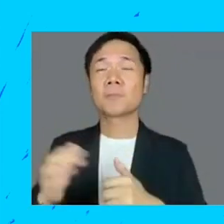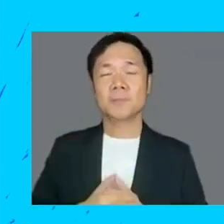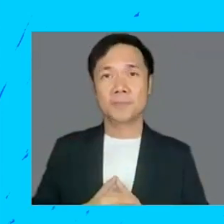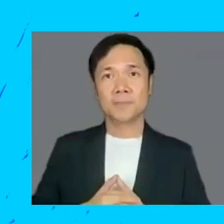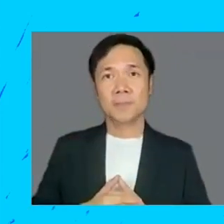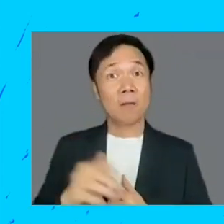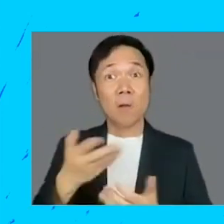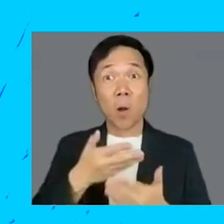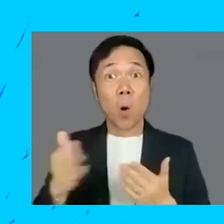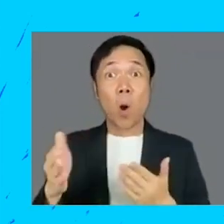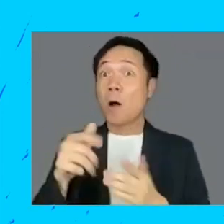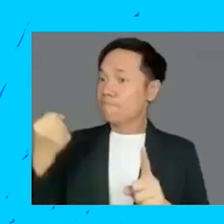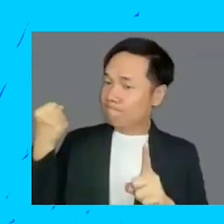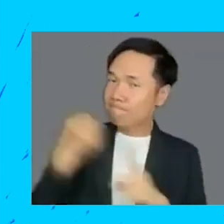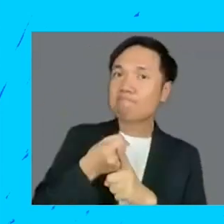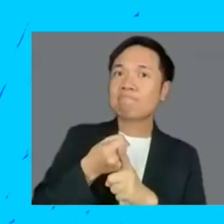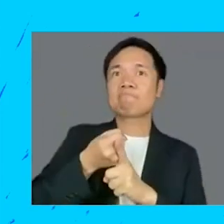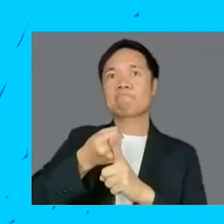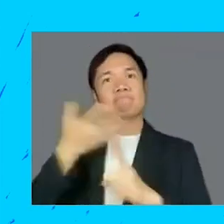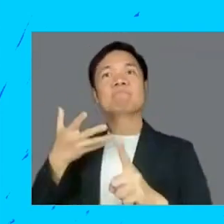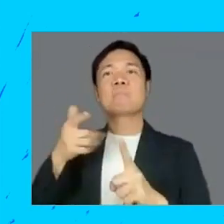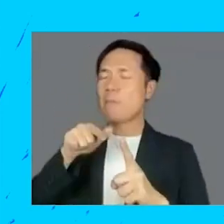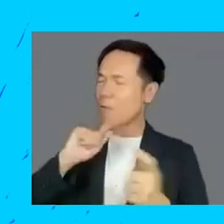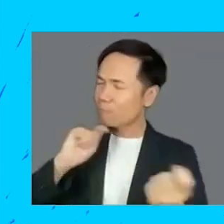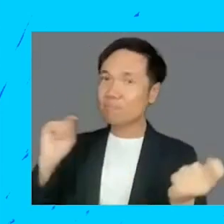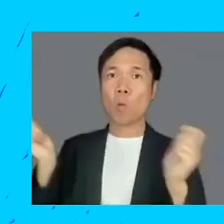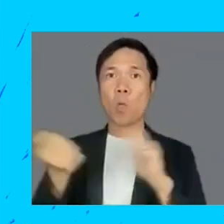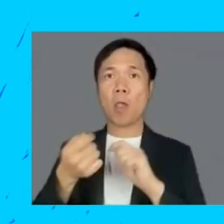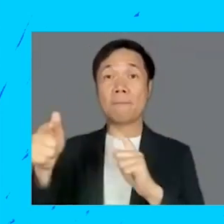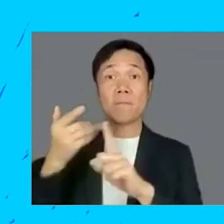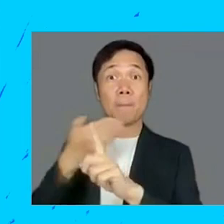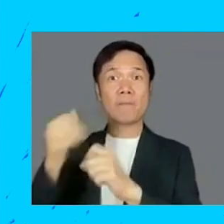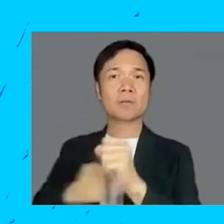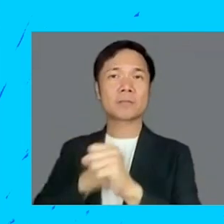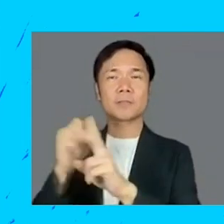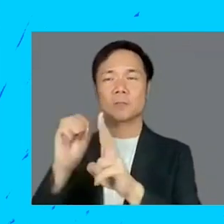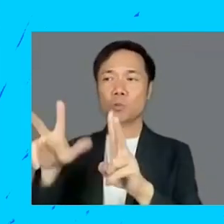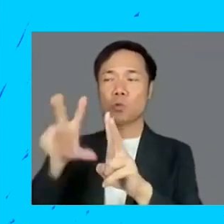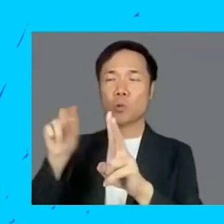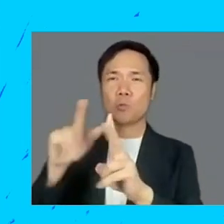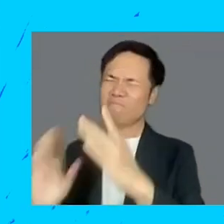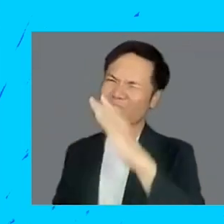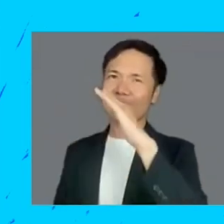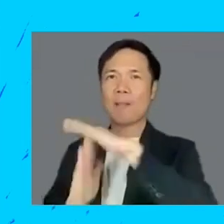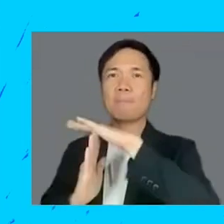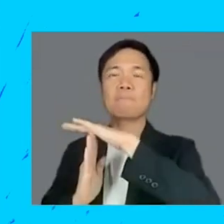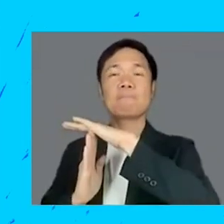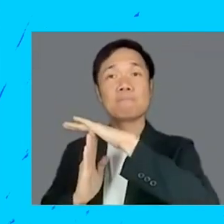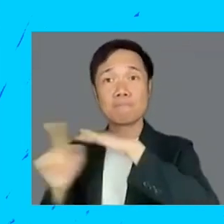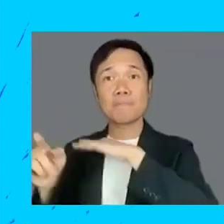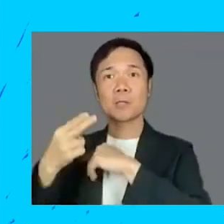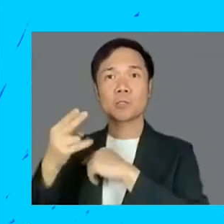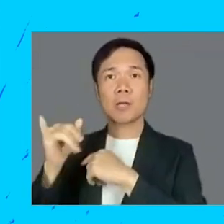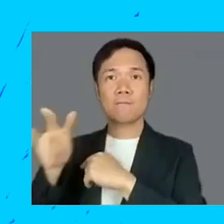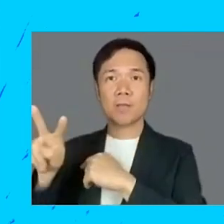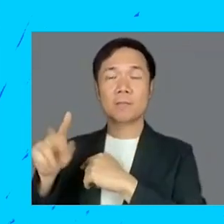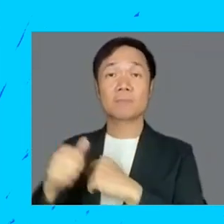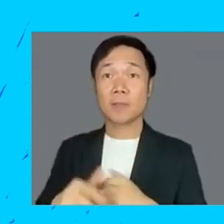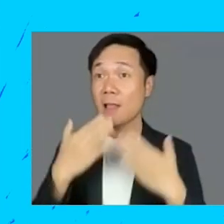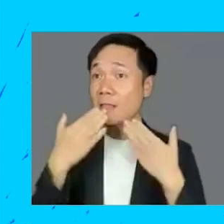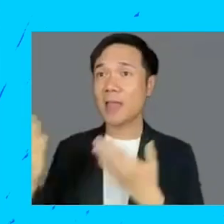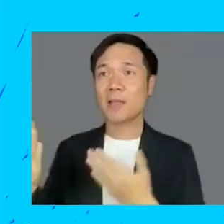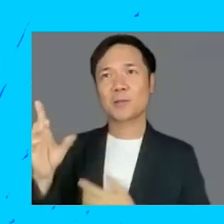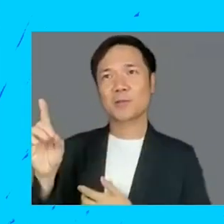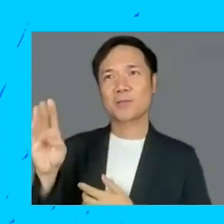make the impact that we need to make to end HIV by 2030. Thank you for joining us. Thank you, Deborah, for facilitating